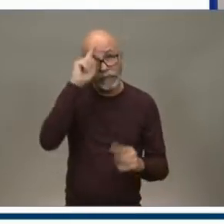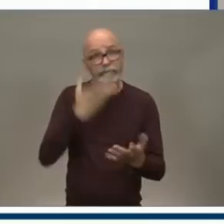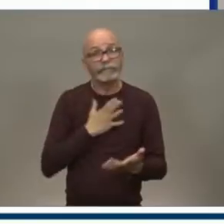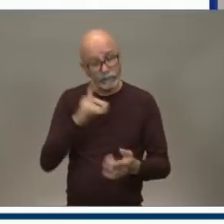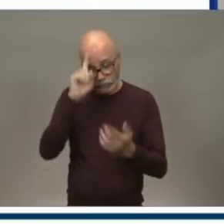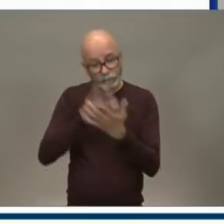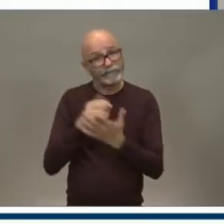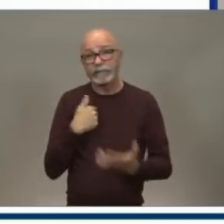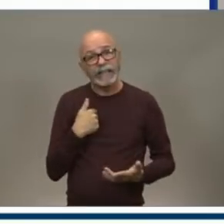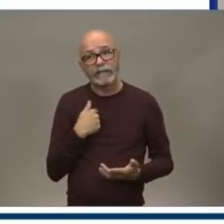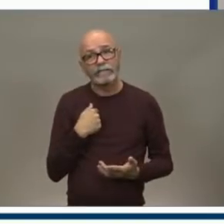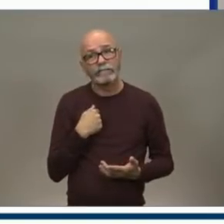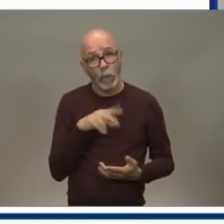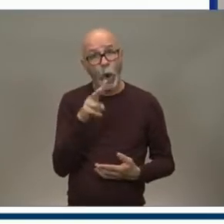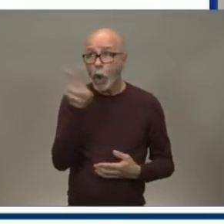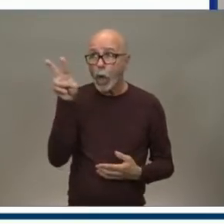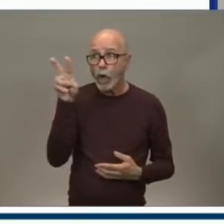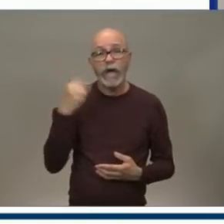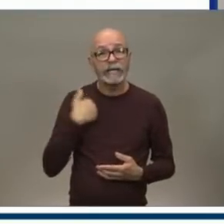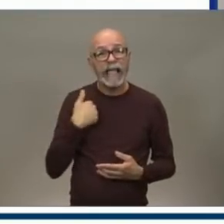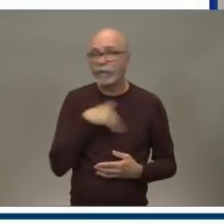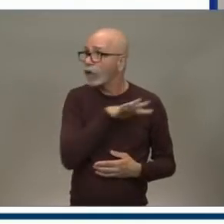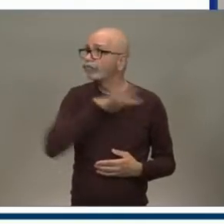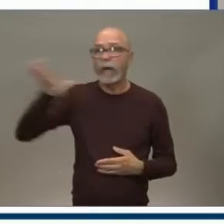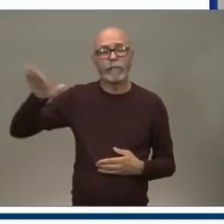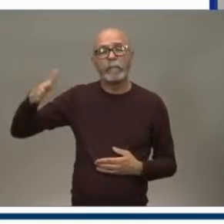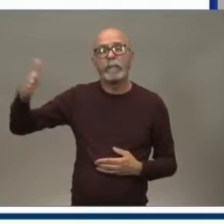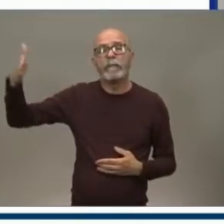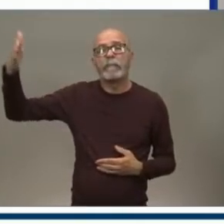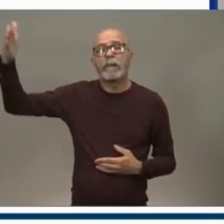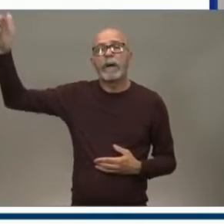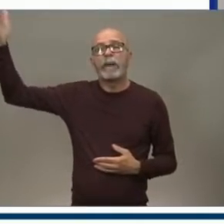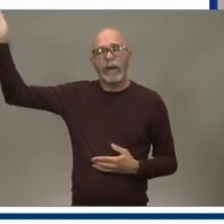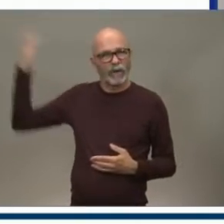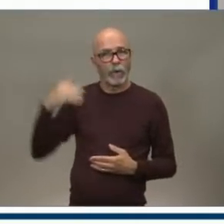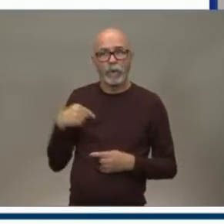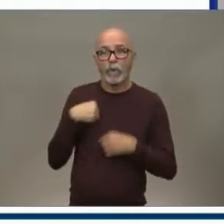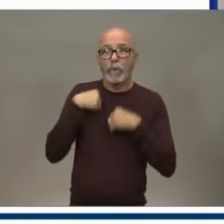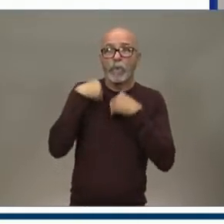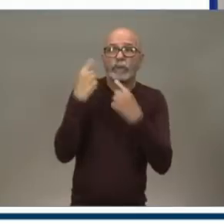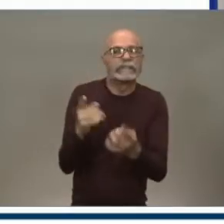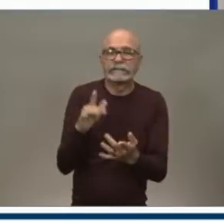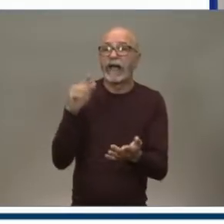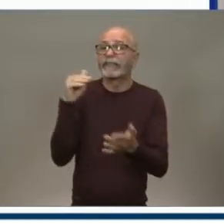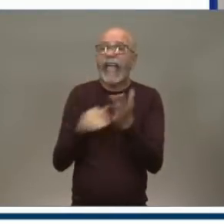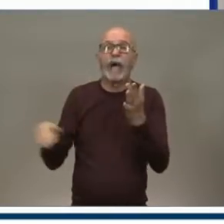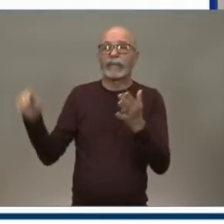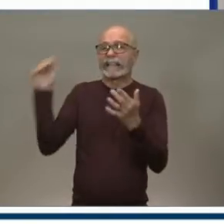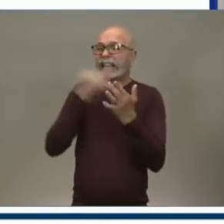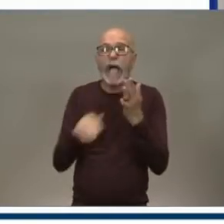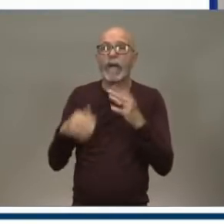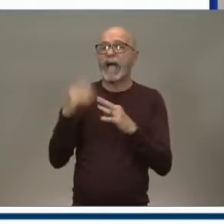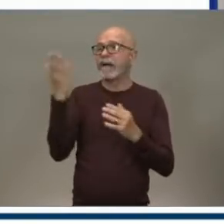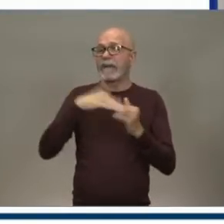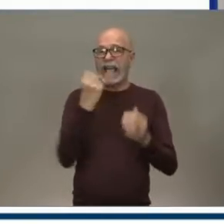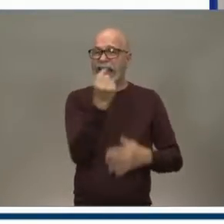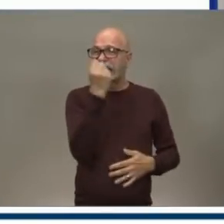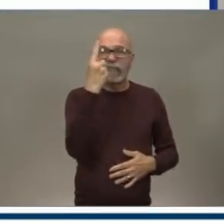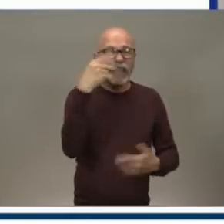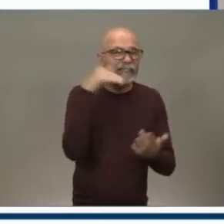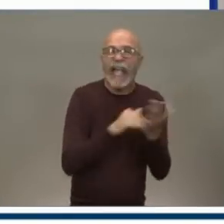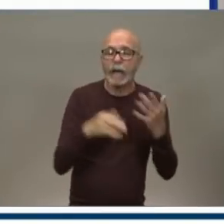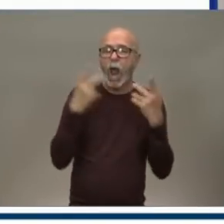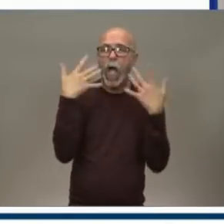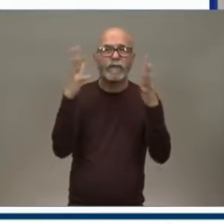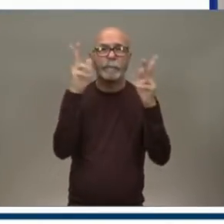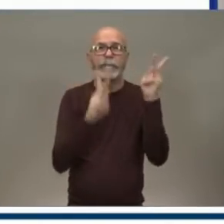Canada is reporting 300,000 cases and 11,000 deaths. That is not okay. You might say that's in